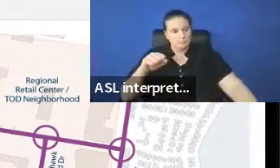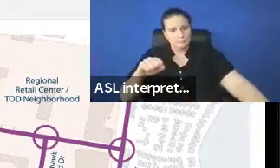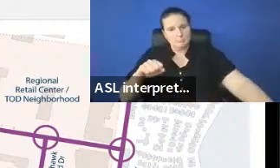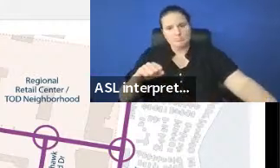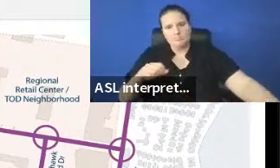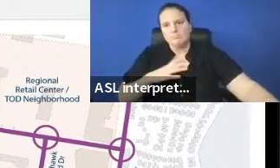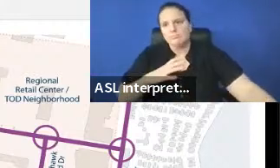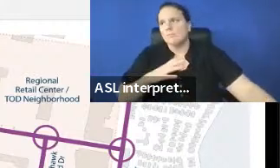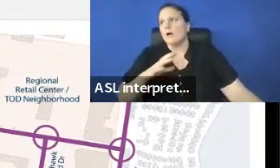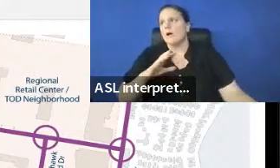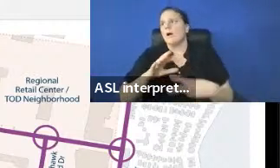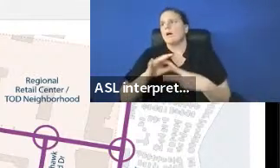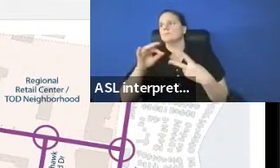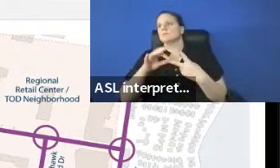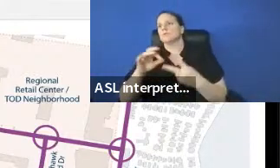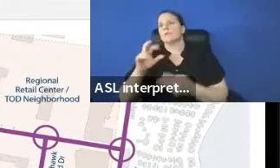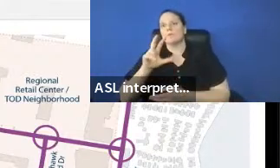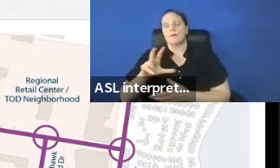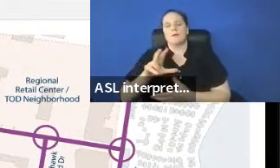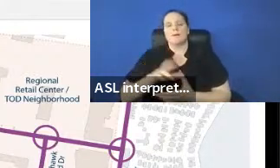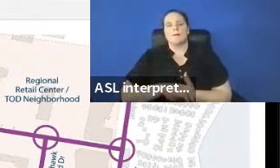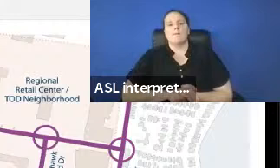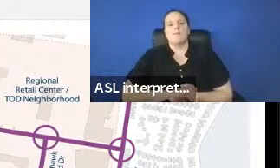go to option 3 then.